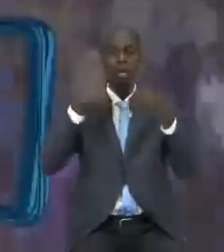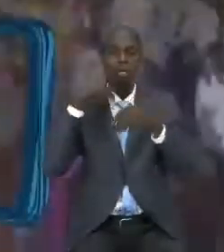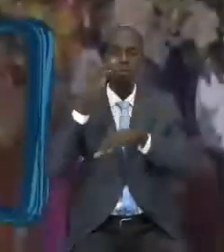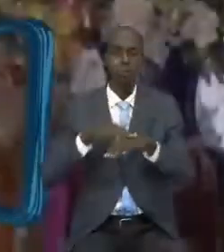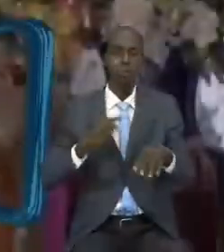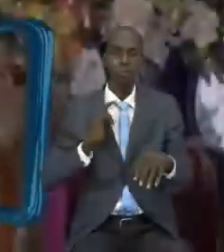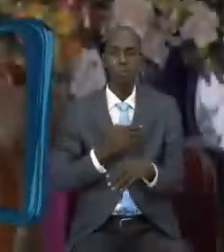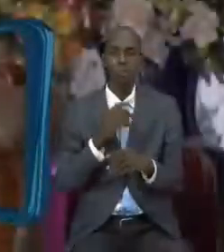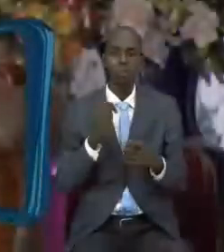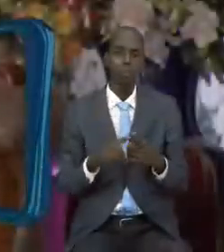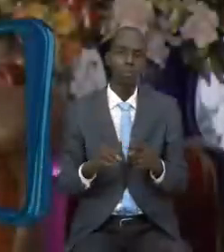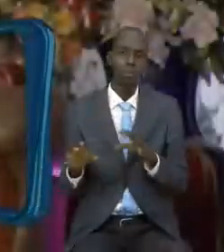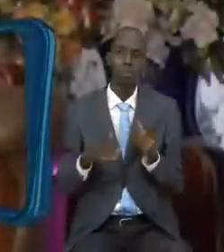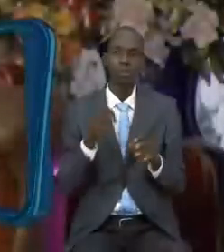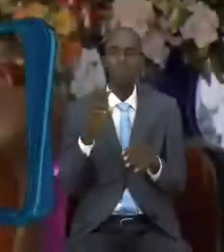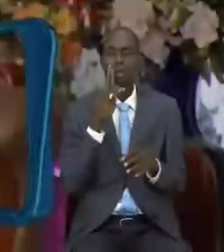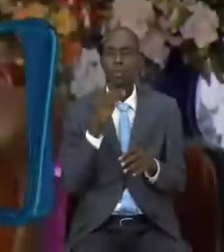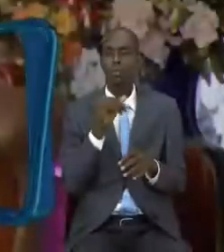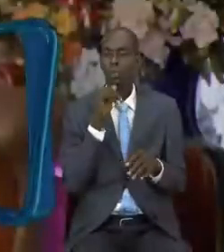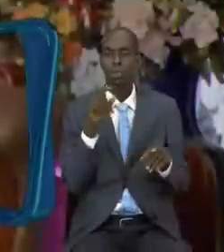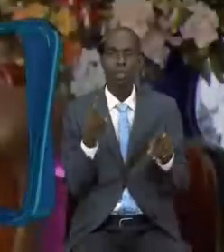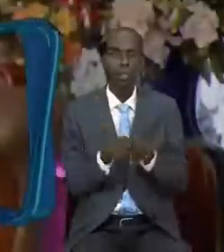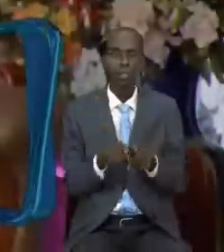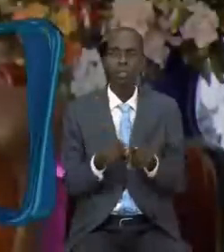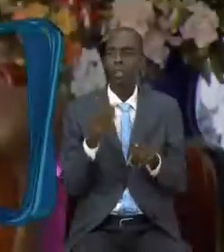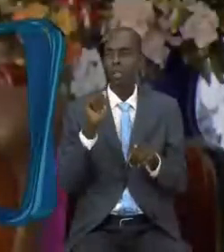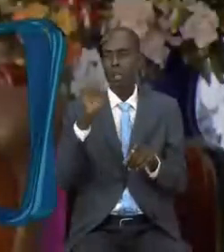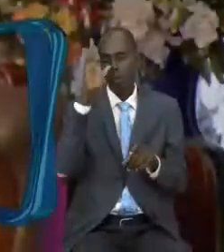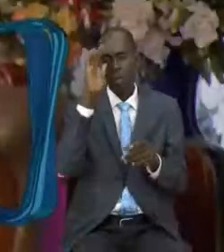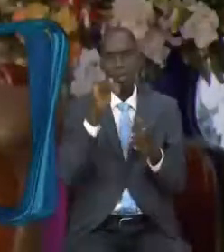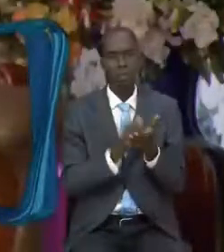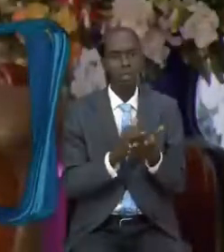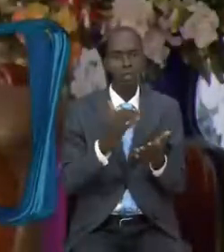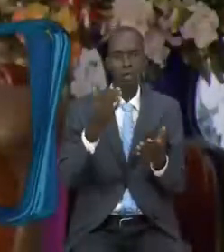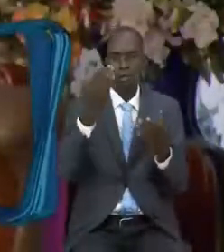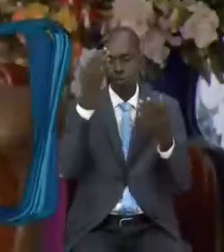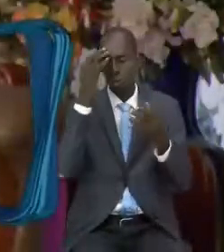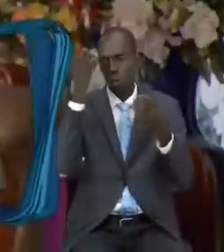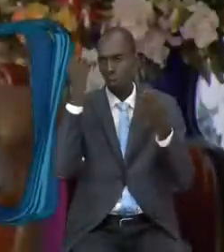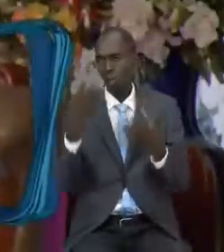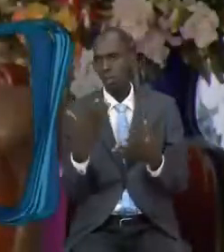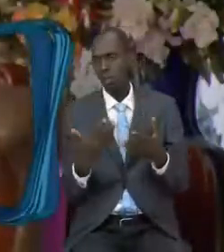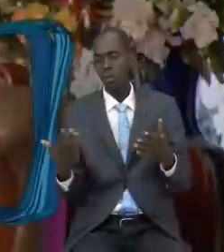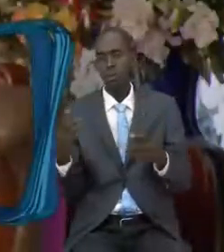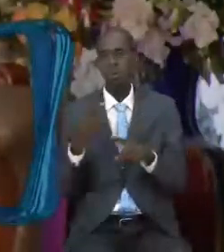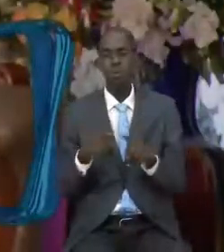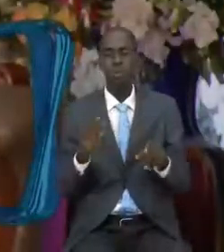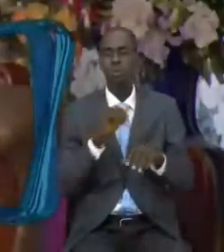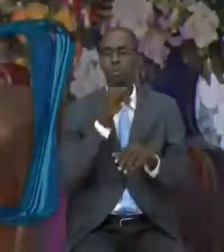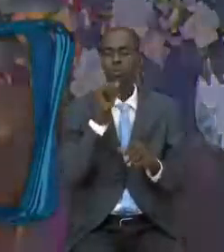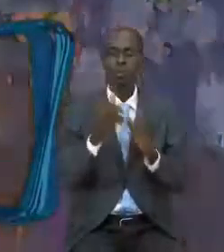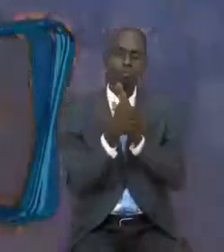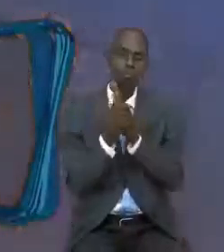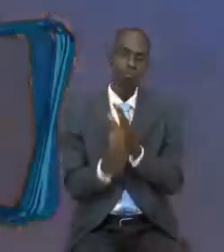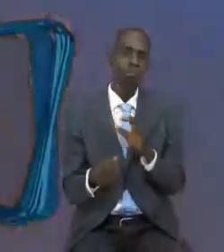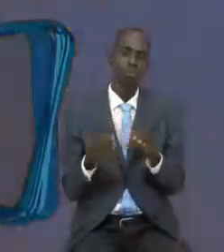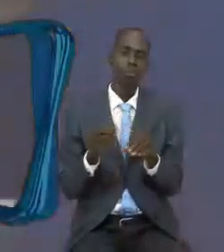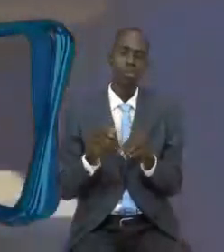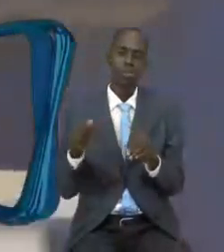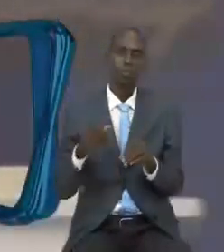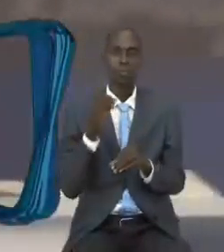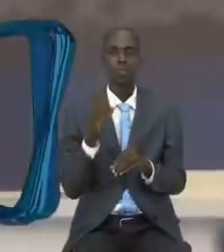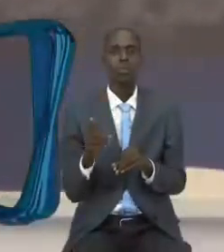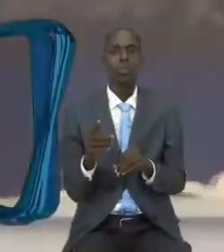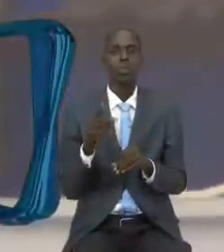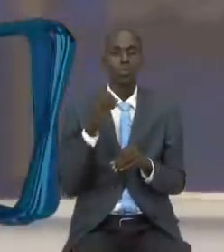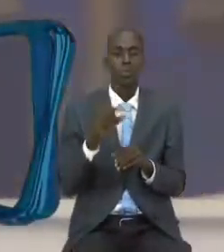not like jack of all trades, but master of none. You keep on